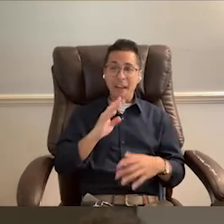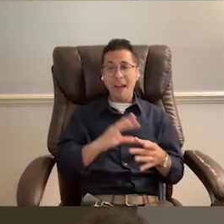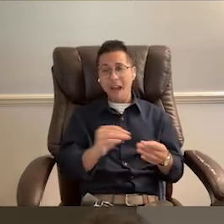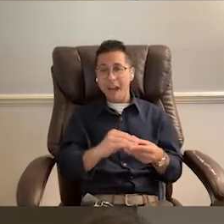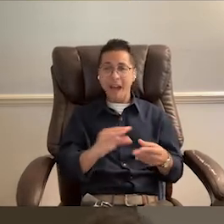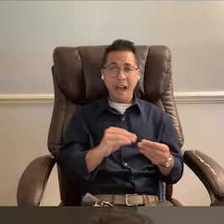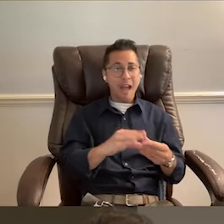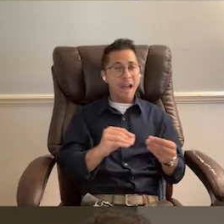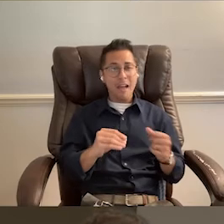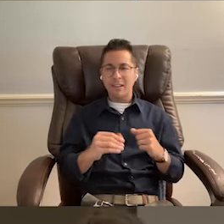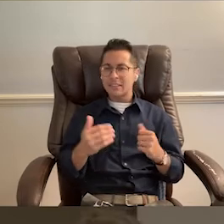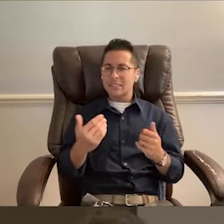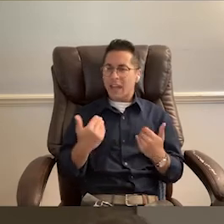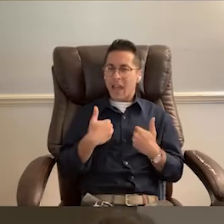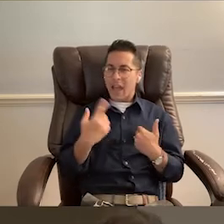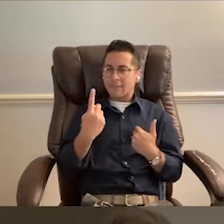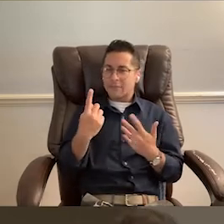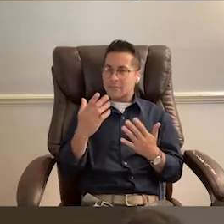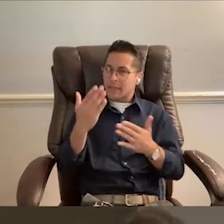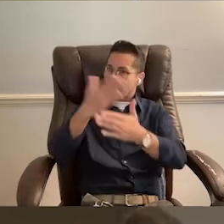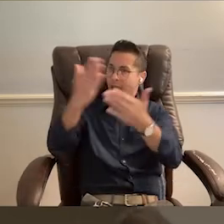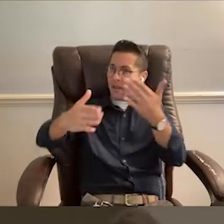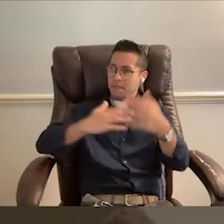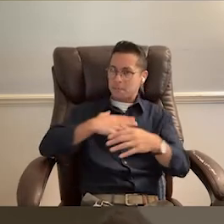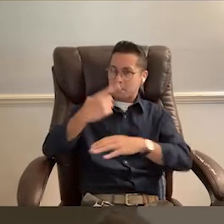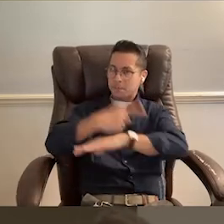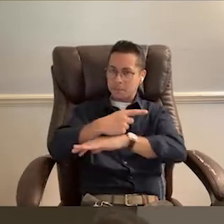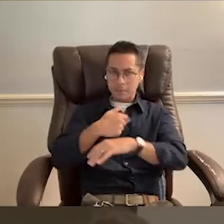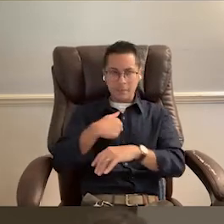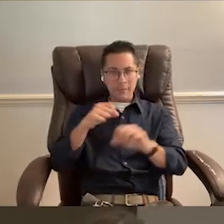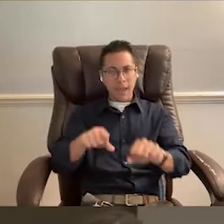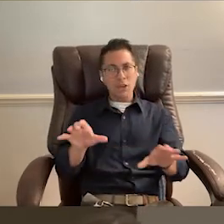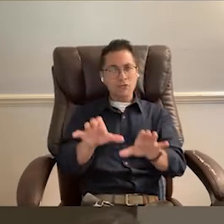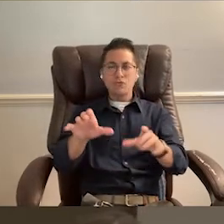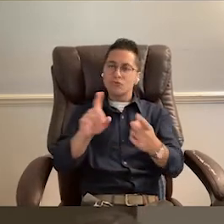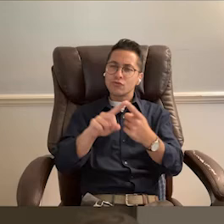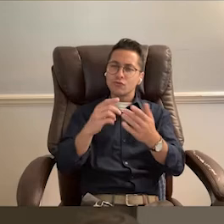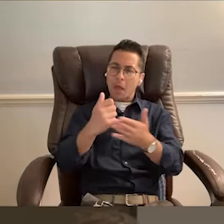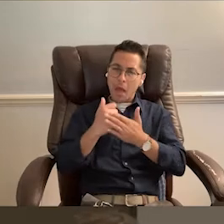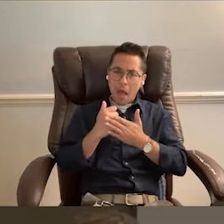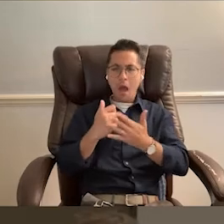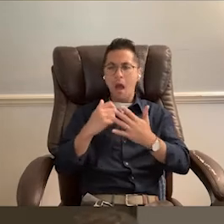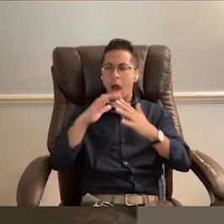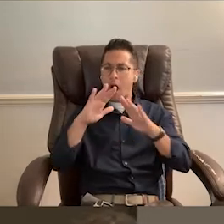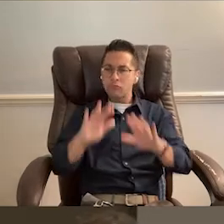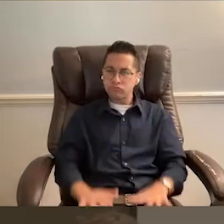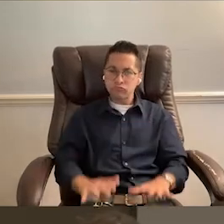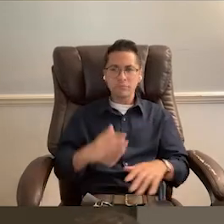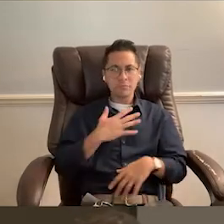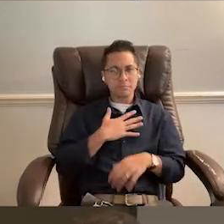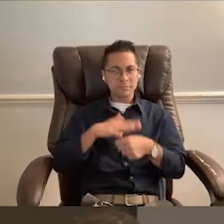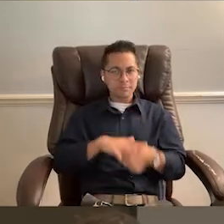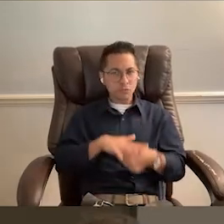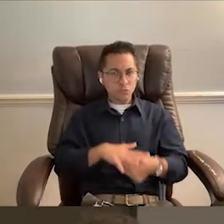to talk. I don't know if you can tell a little. I like to talk. I like to just have something that at the end of the day I can